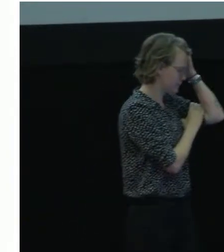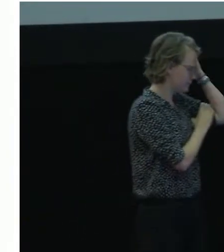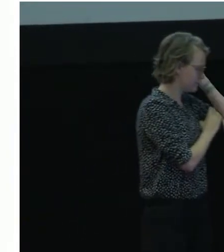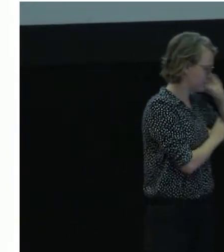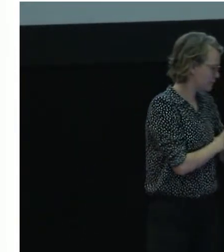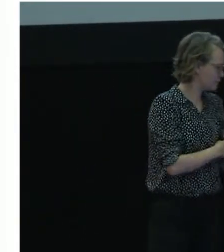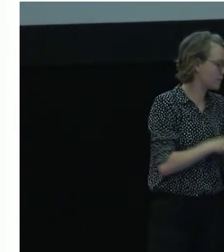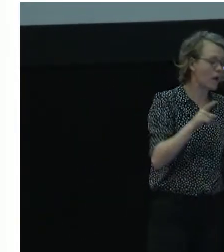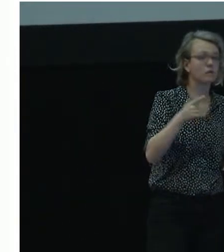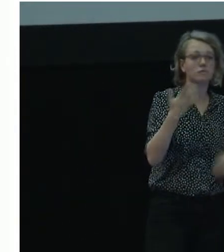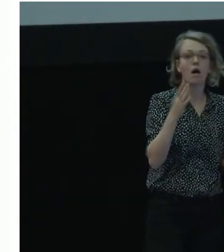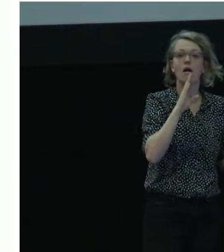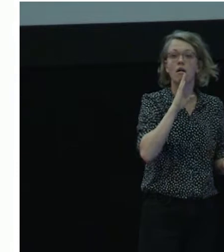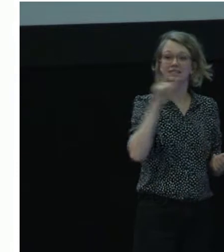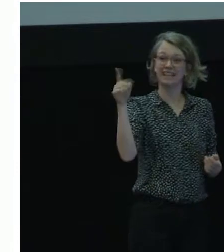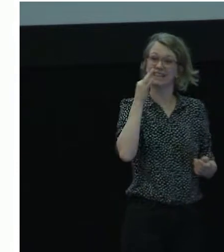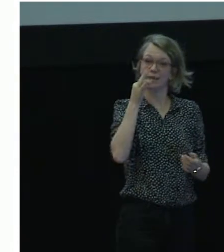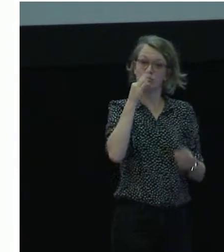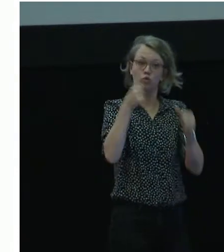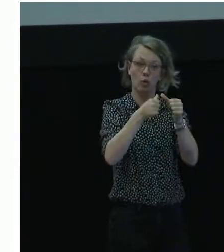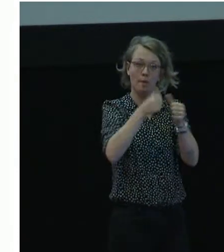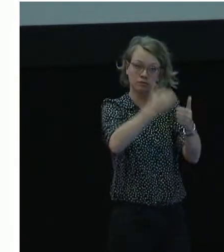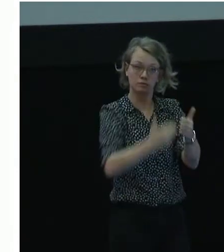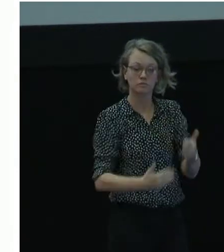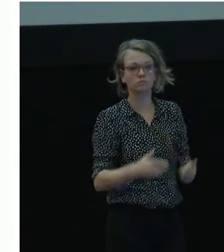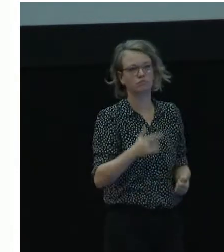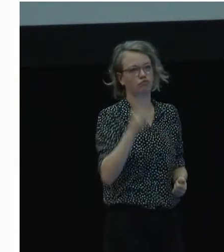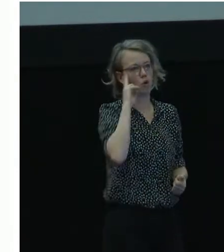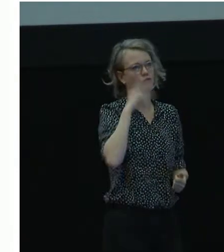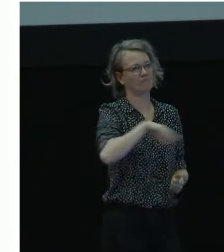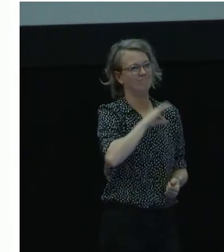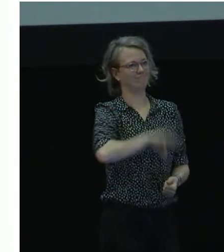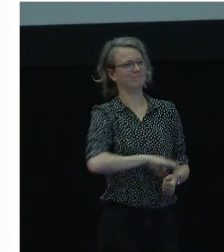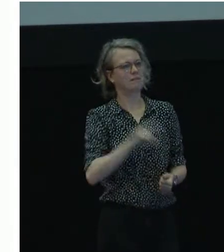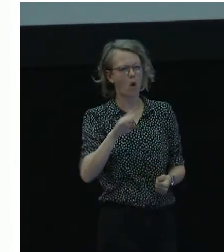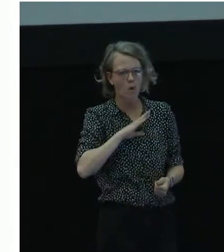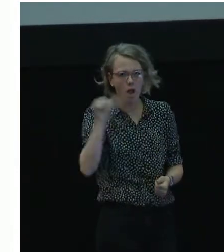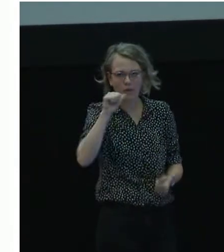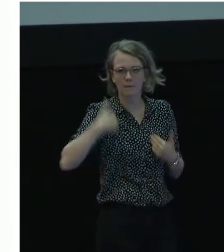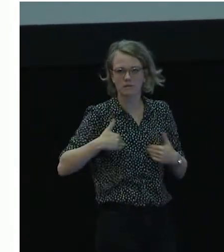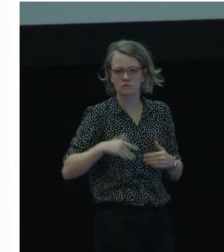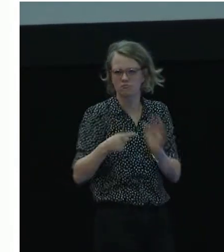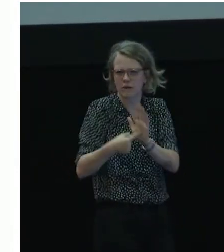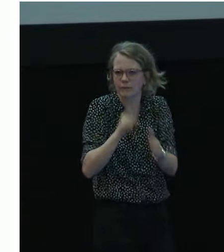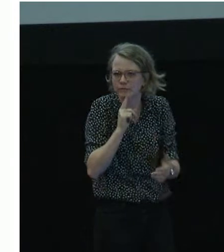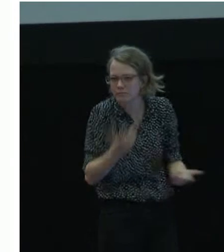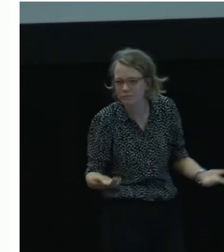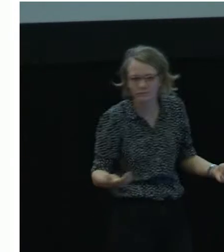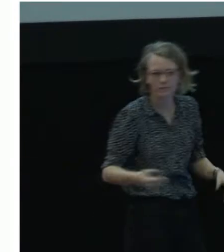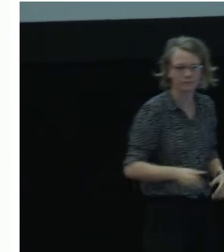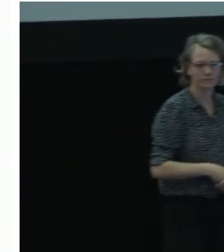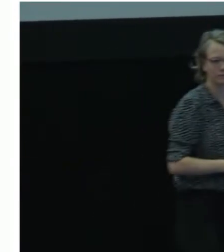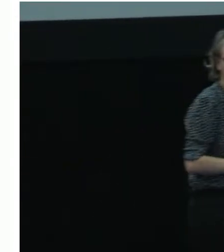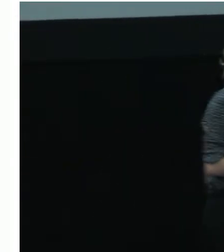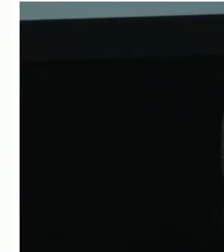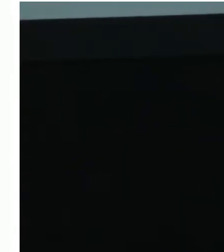from usability.gov and a list apart. If you use these in your work, it will benefit deaf people.